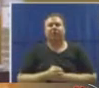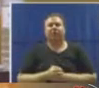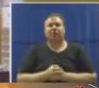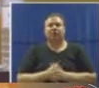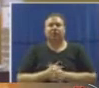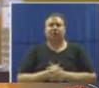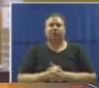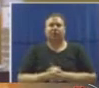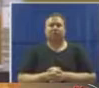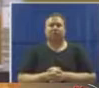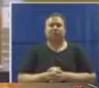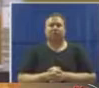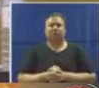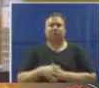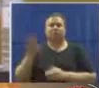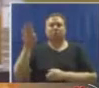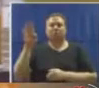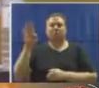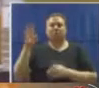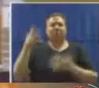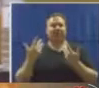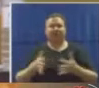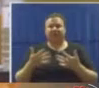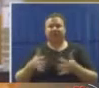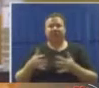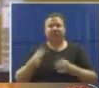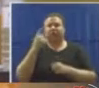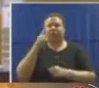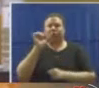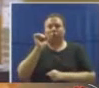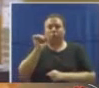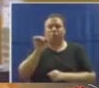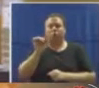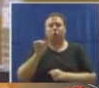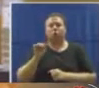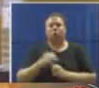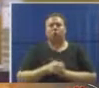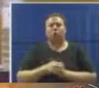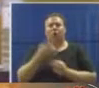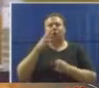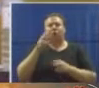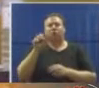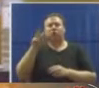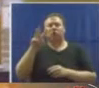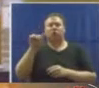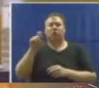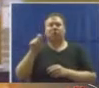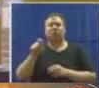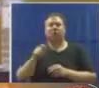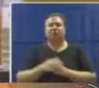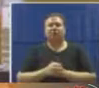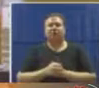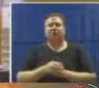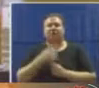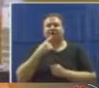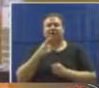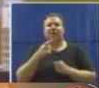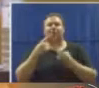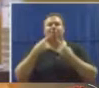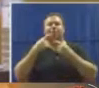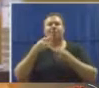Even the point of order that has been raised on your behalf by the Honorable Swartz, I'm tempted to say that was a political